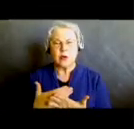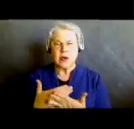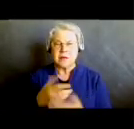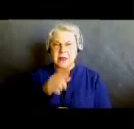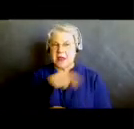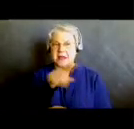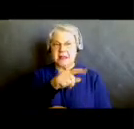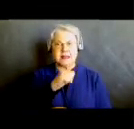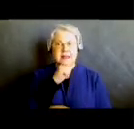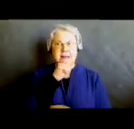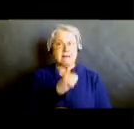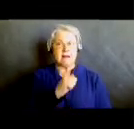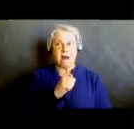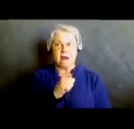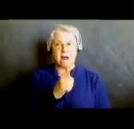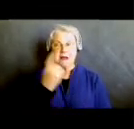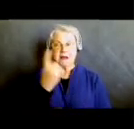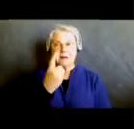story that was